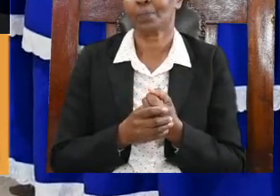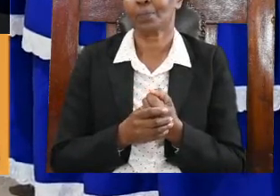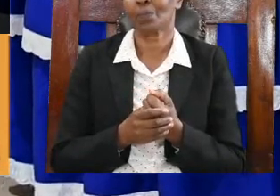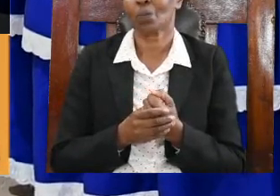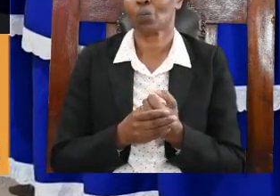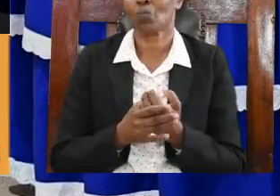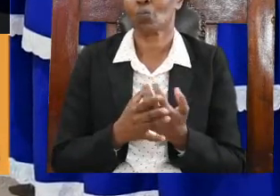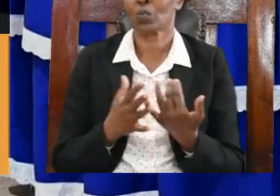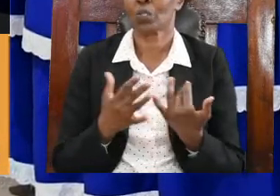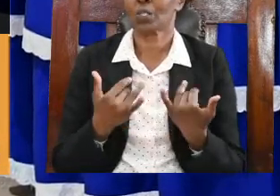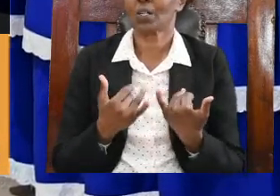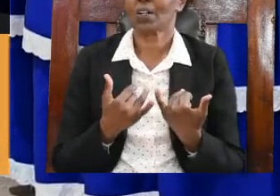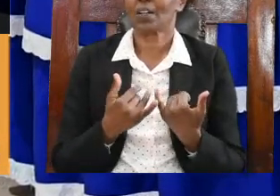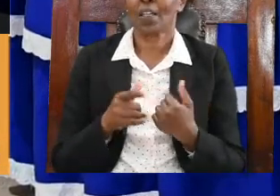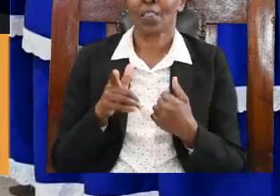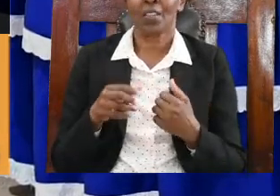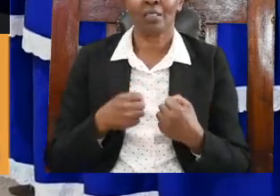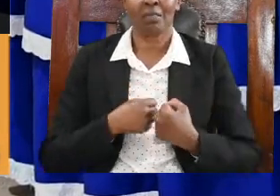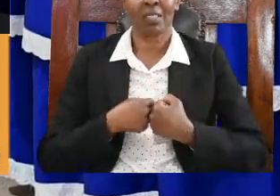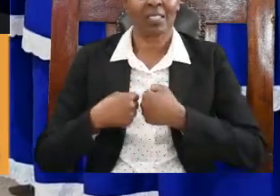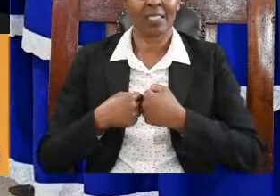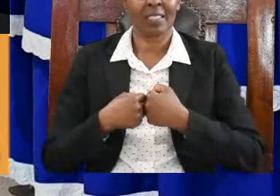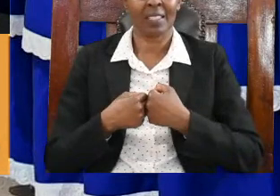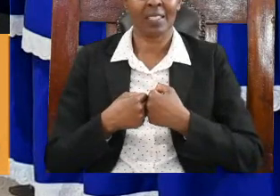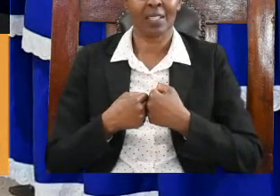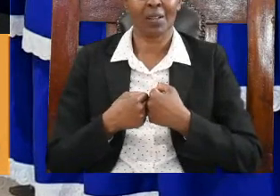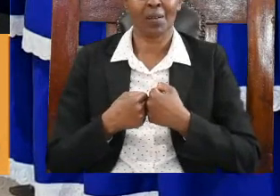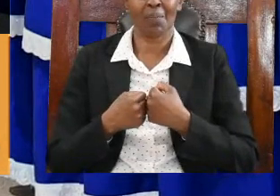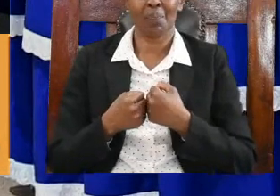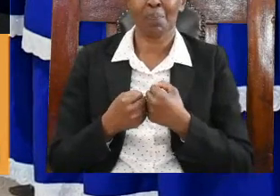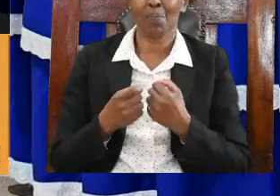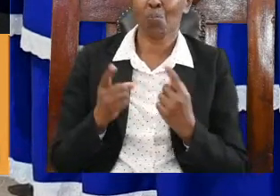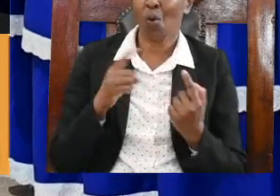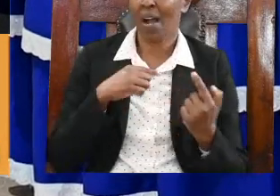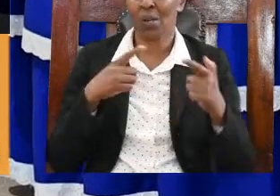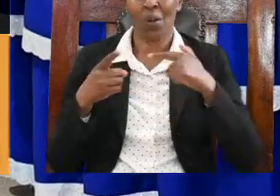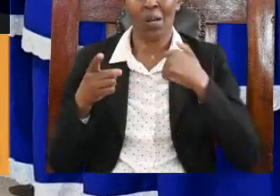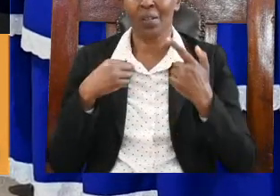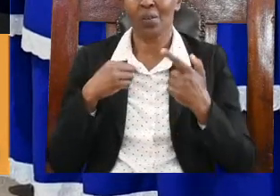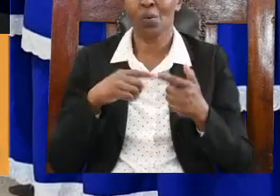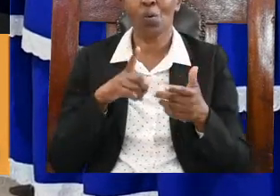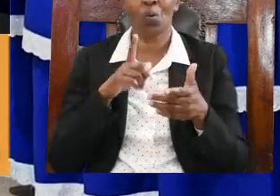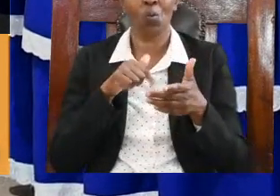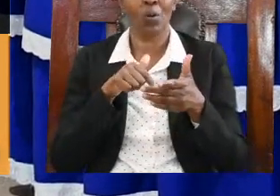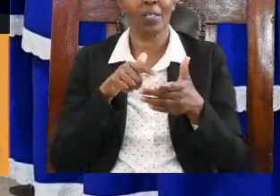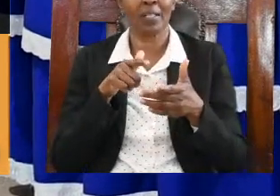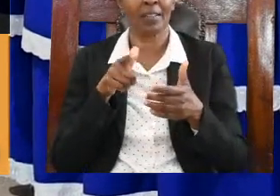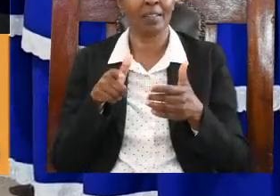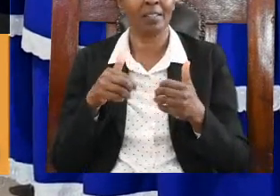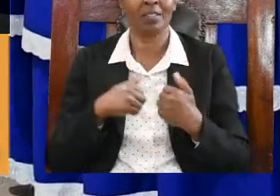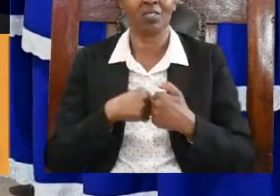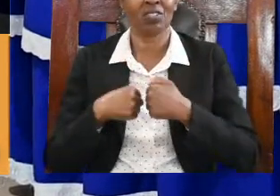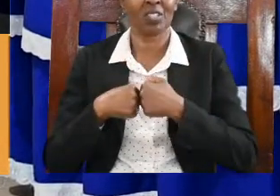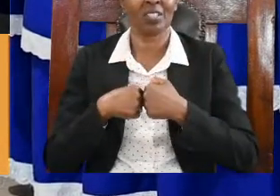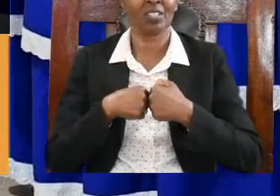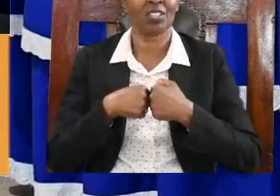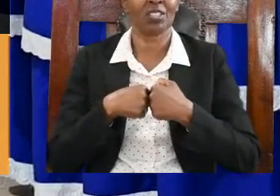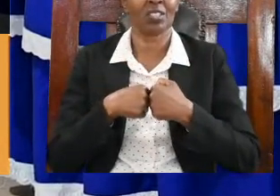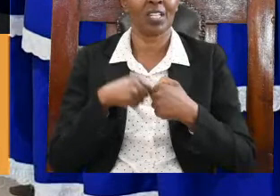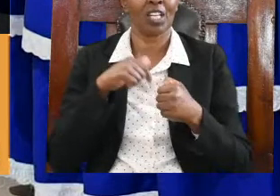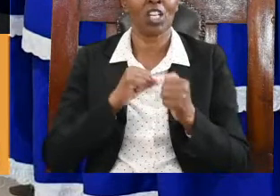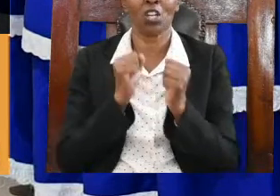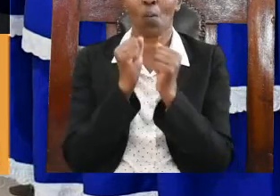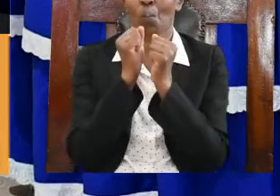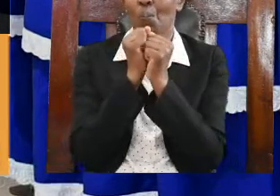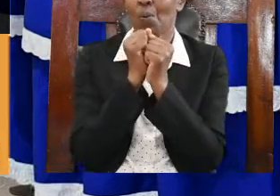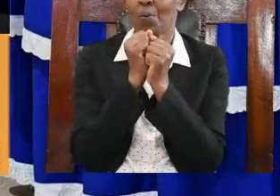Now, this thorn, people argue, what kind of thorn was in Paul? So this thorn in the flesh, it